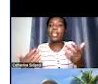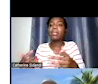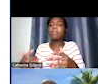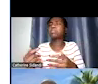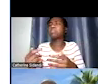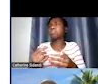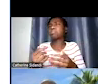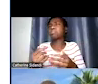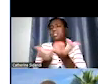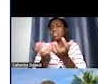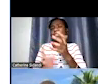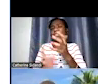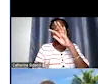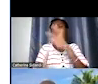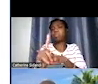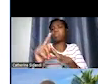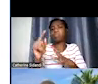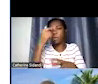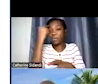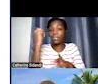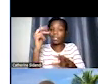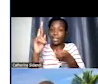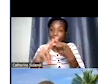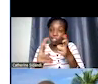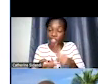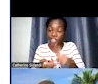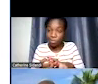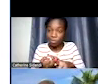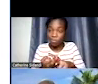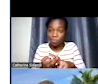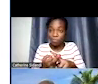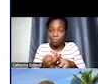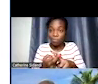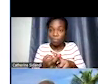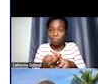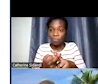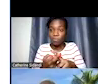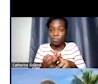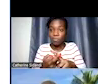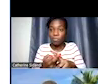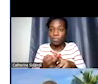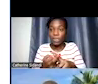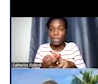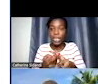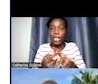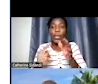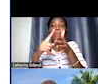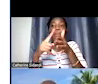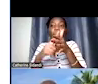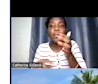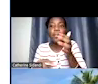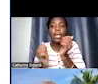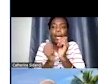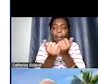of the relationships, what was the productive cost in terms